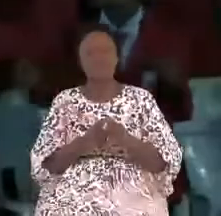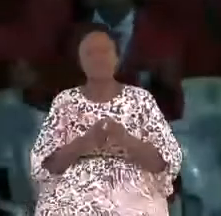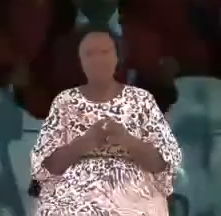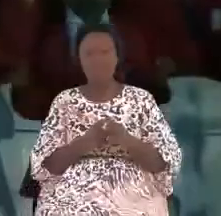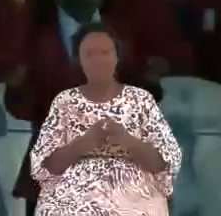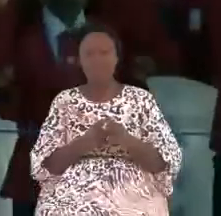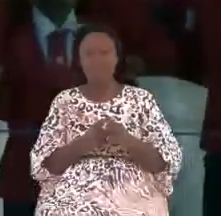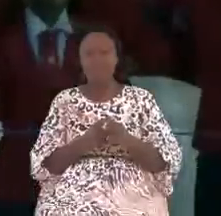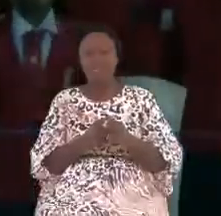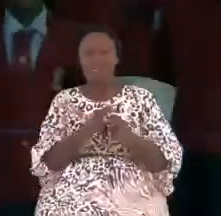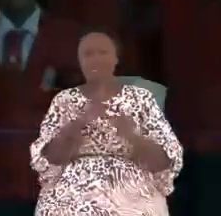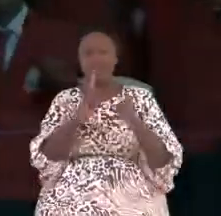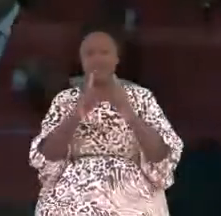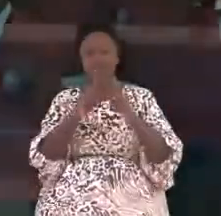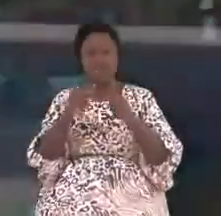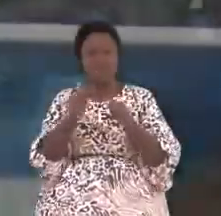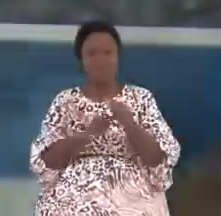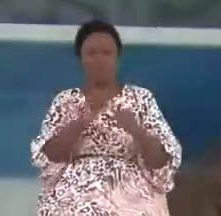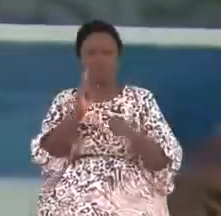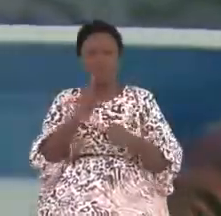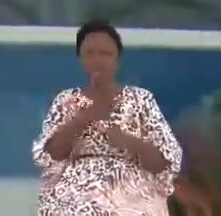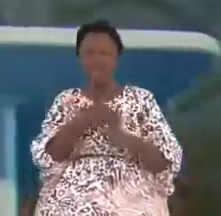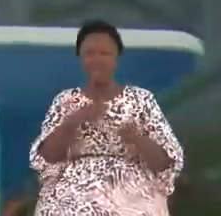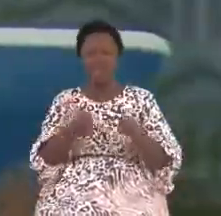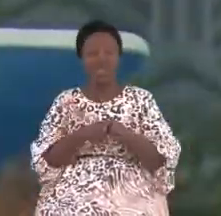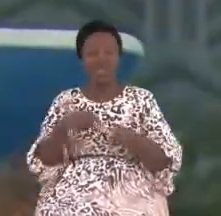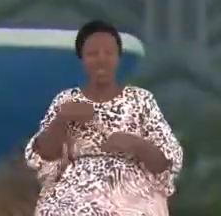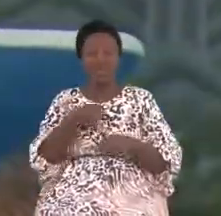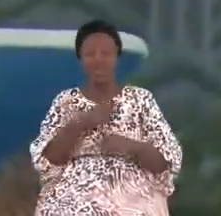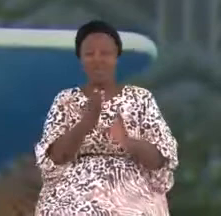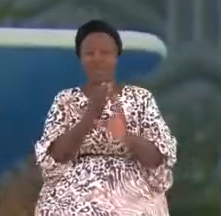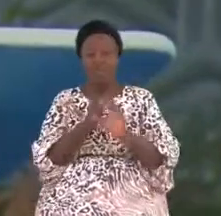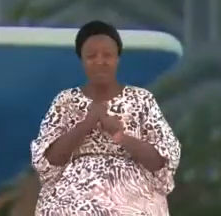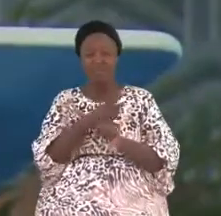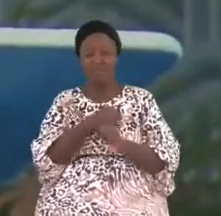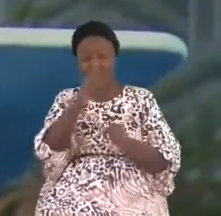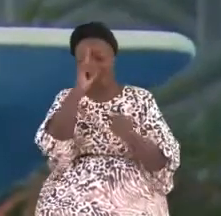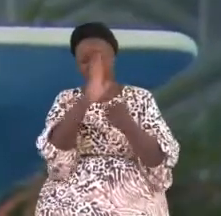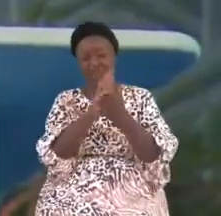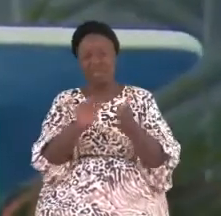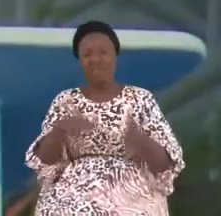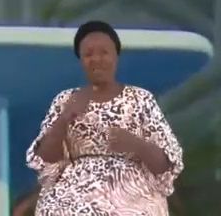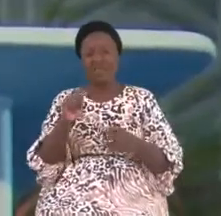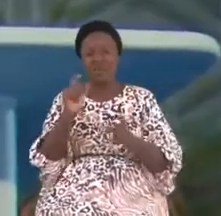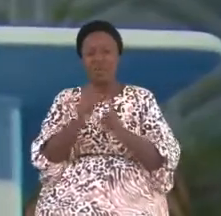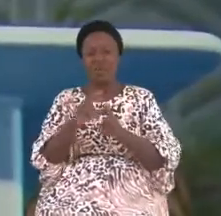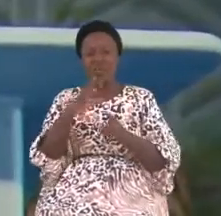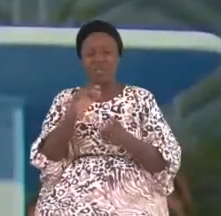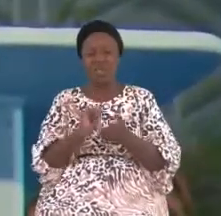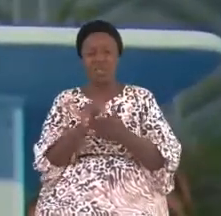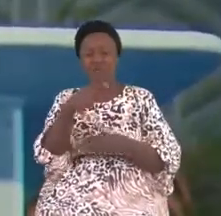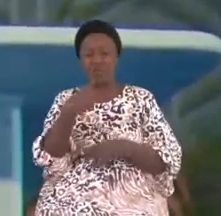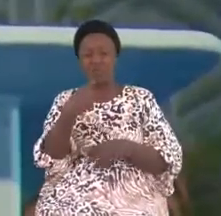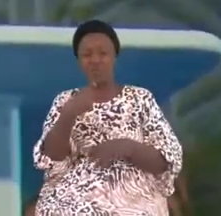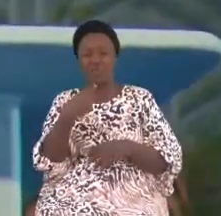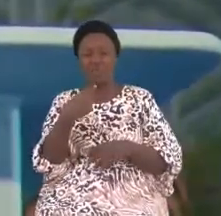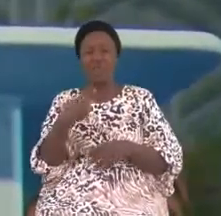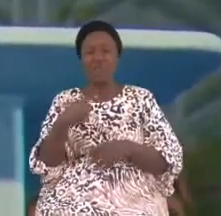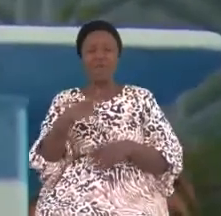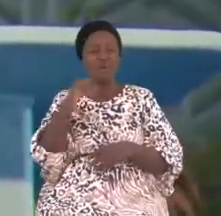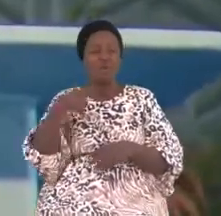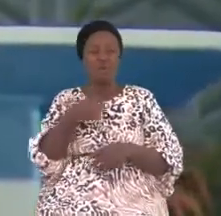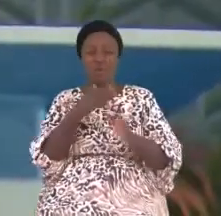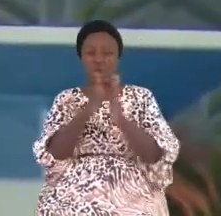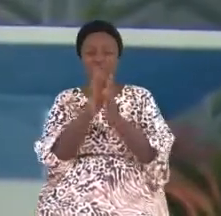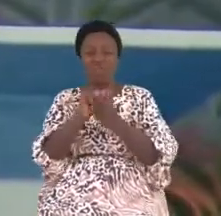speak to everyone and as you receive and believe the word you speak will pray your